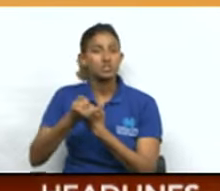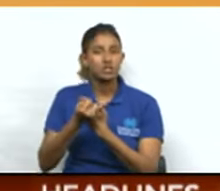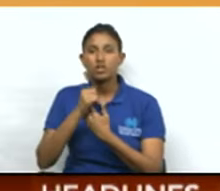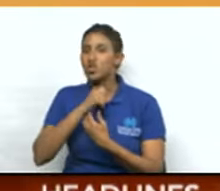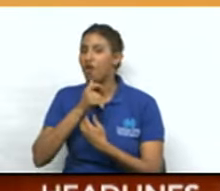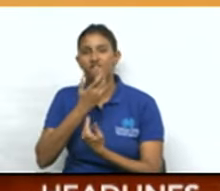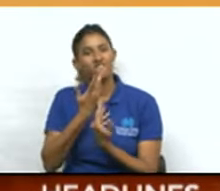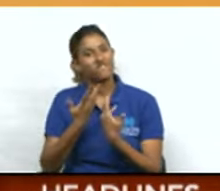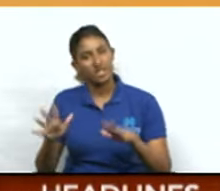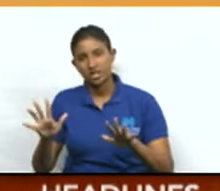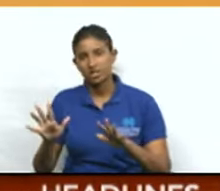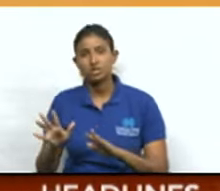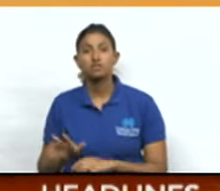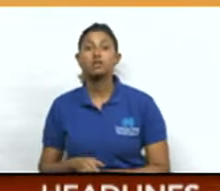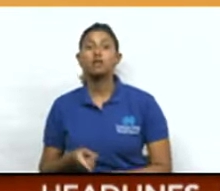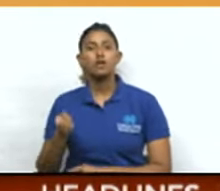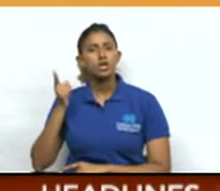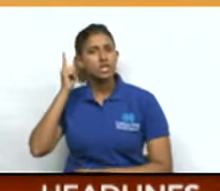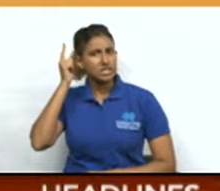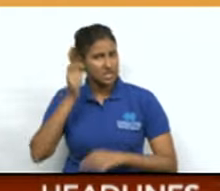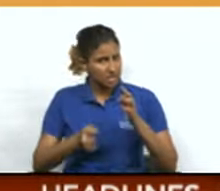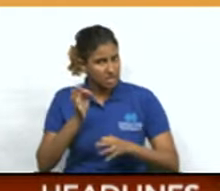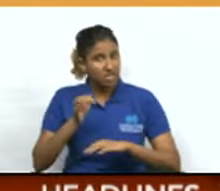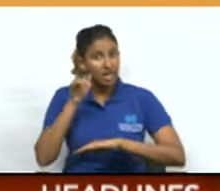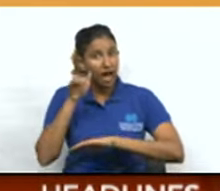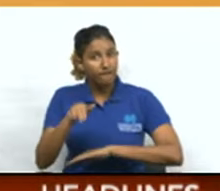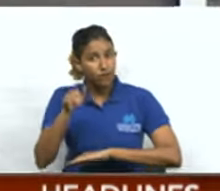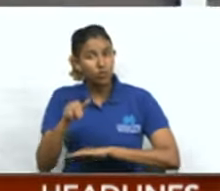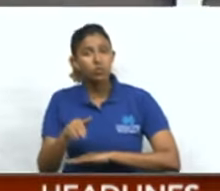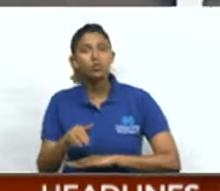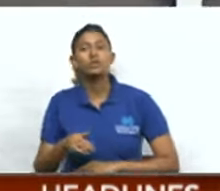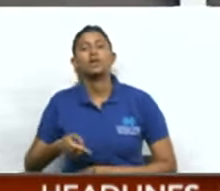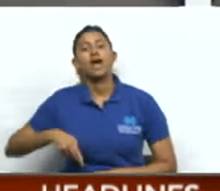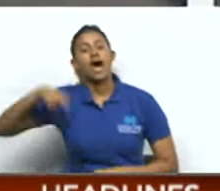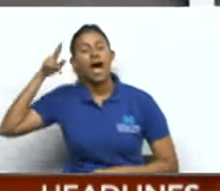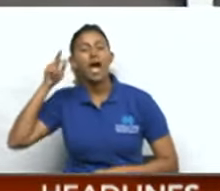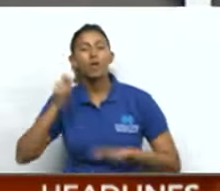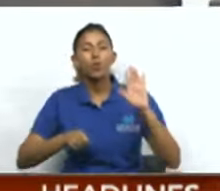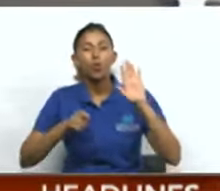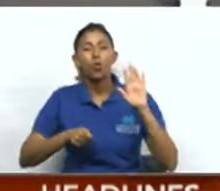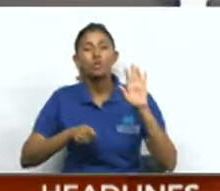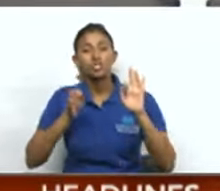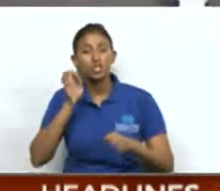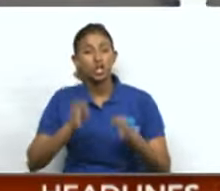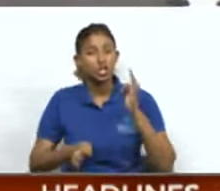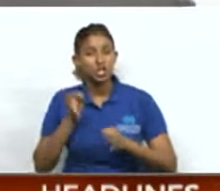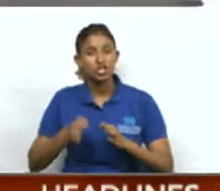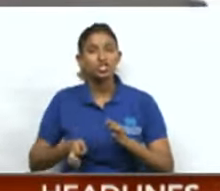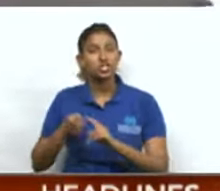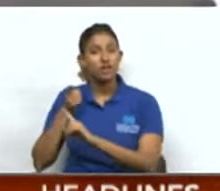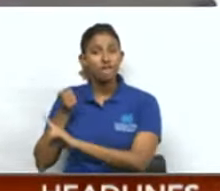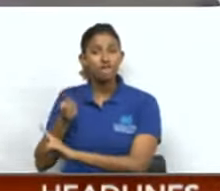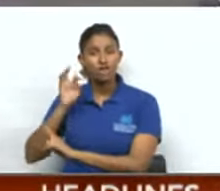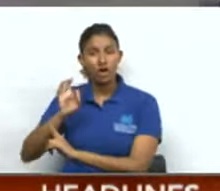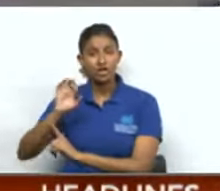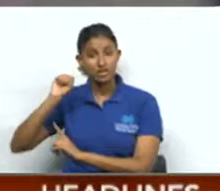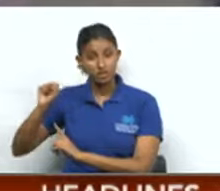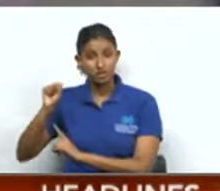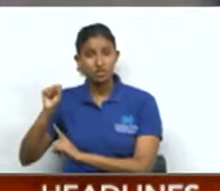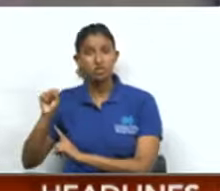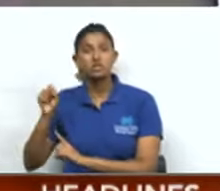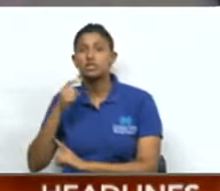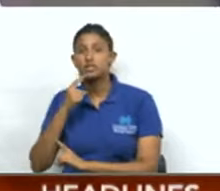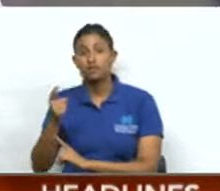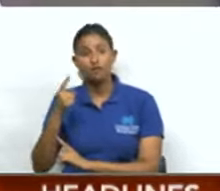materialize. Delivering a decision this afternoon, High Court Judge Frank Sipasad upheld an ex parte application from Advance Hose